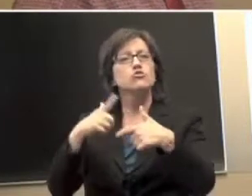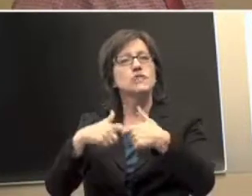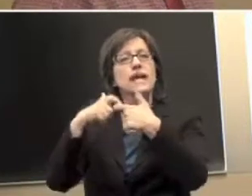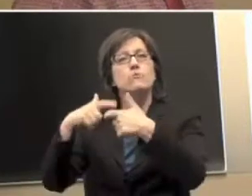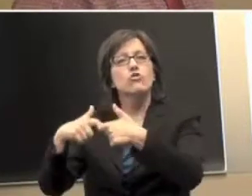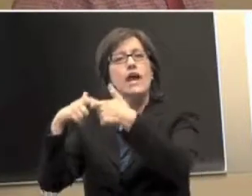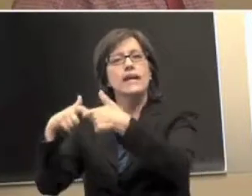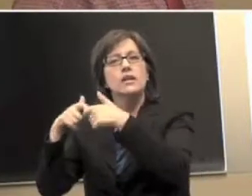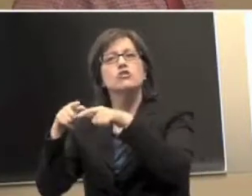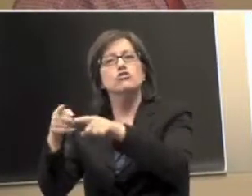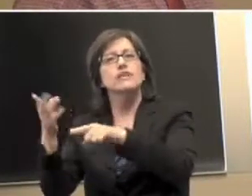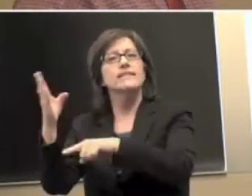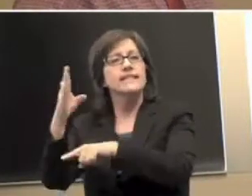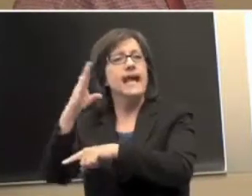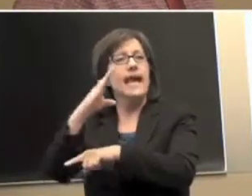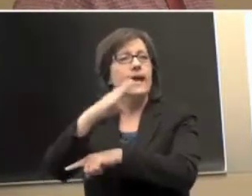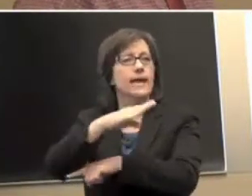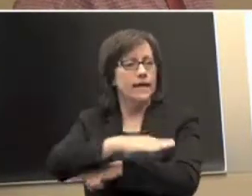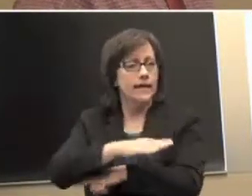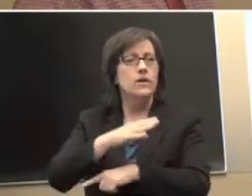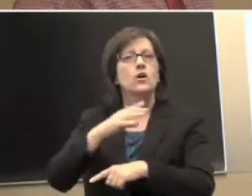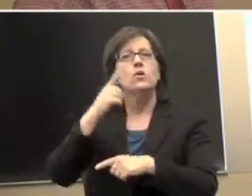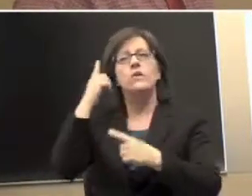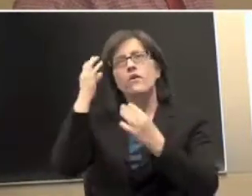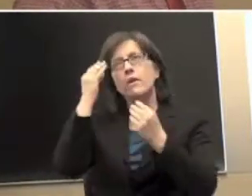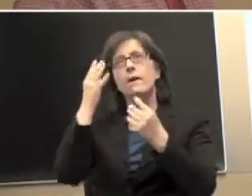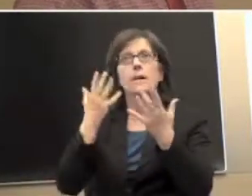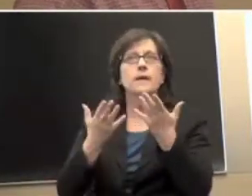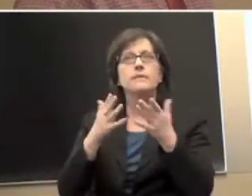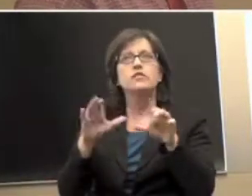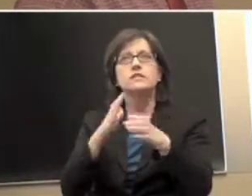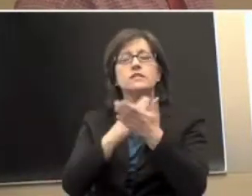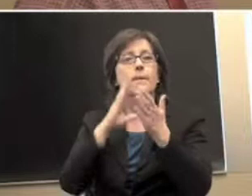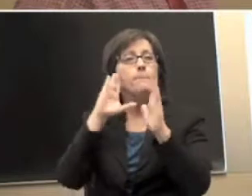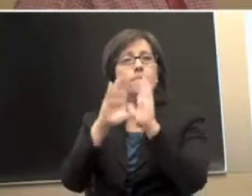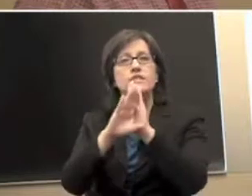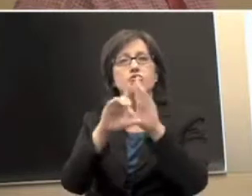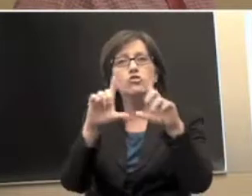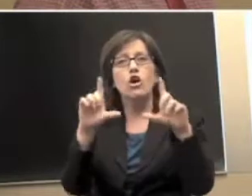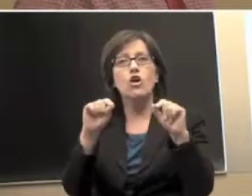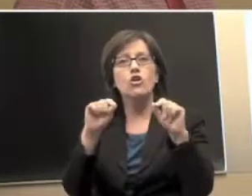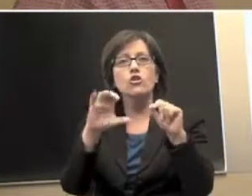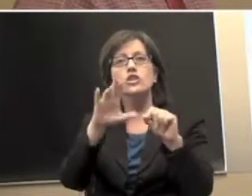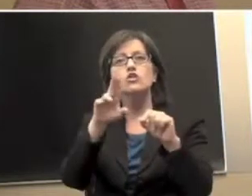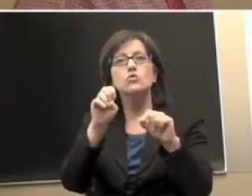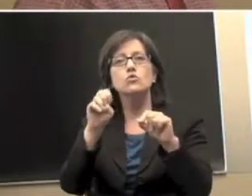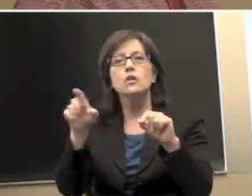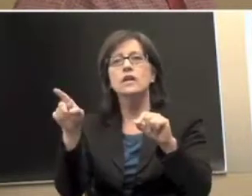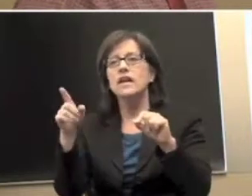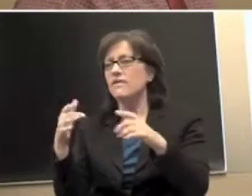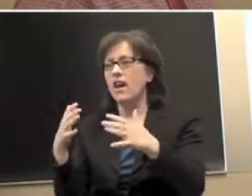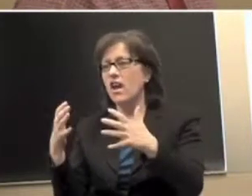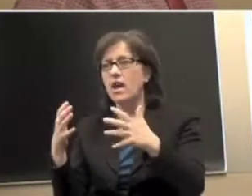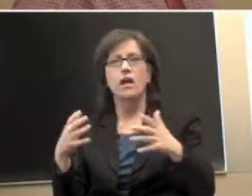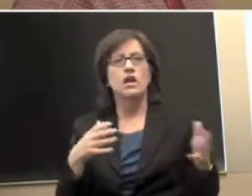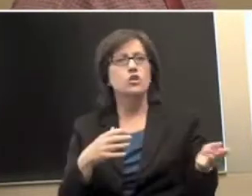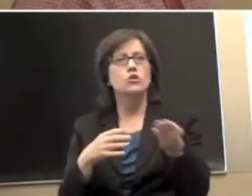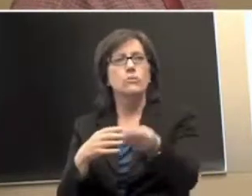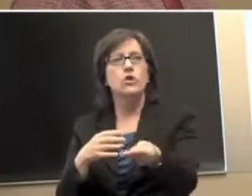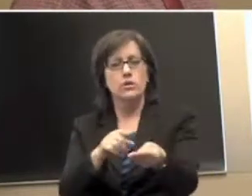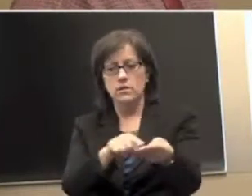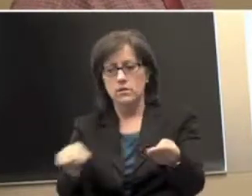day. And we thought about doing some picture card cues that he could choose. If you put on his desk a